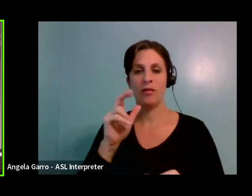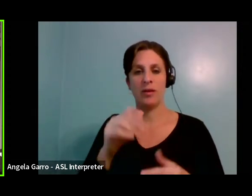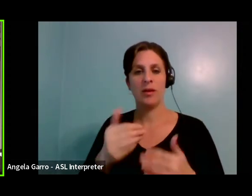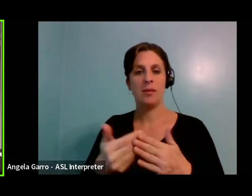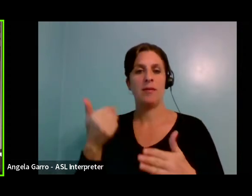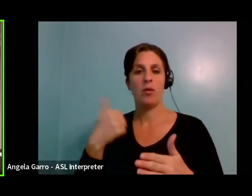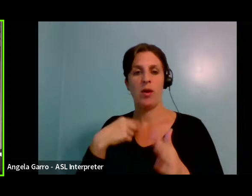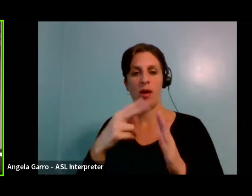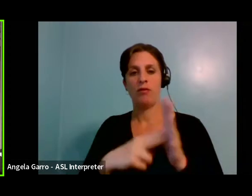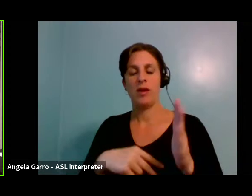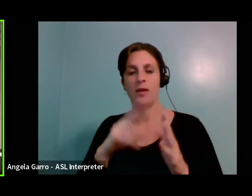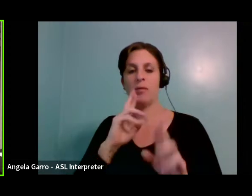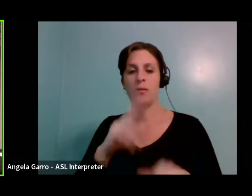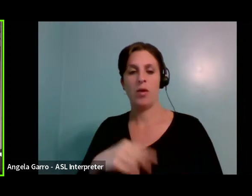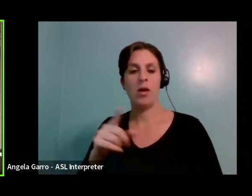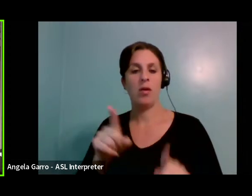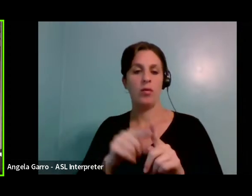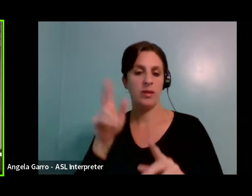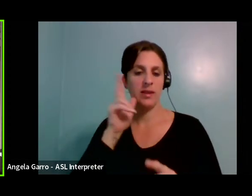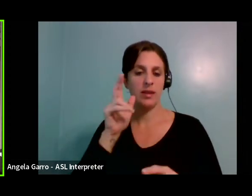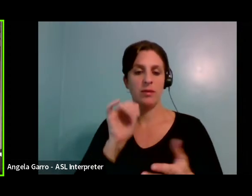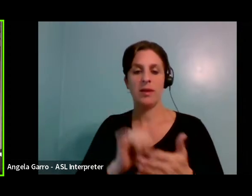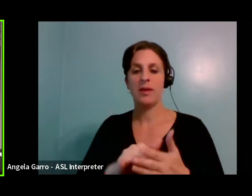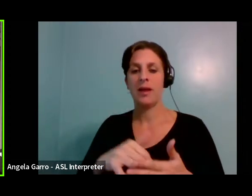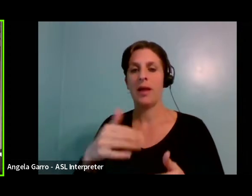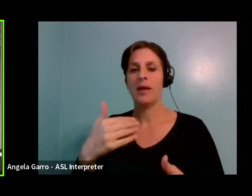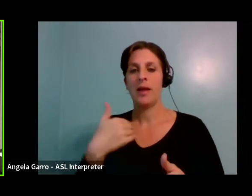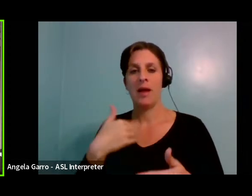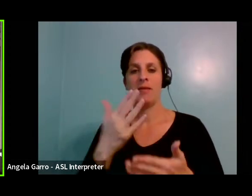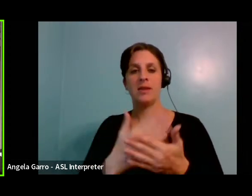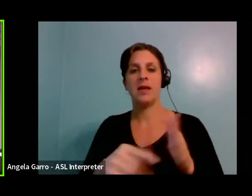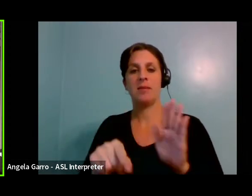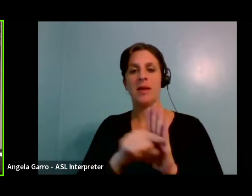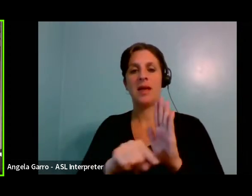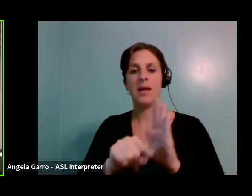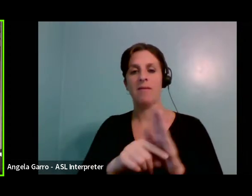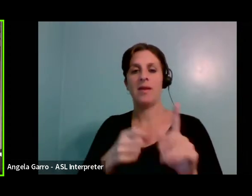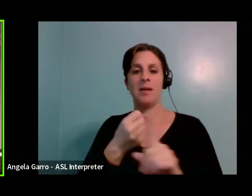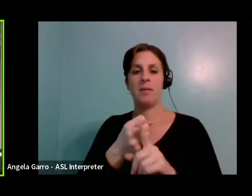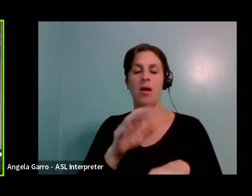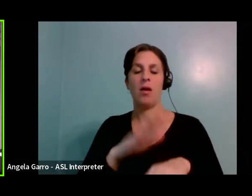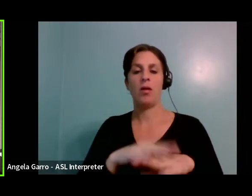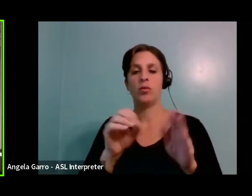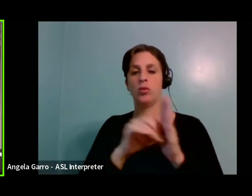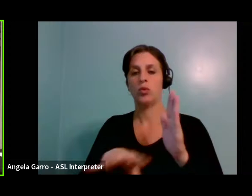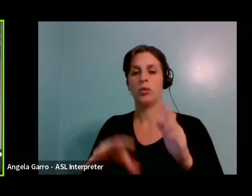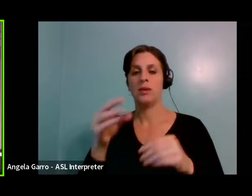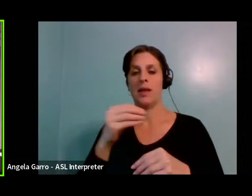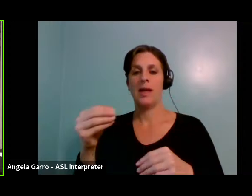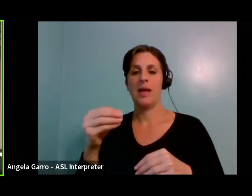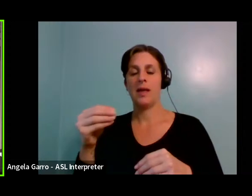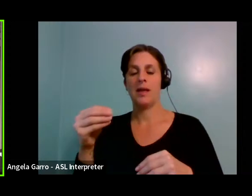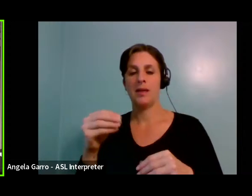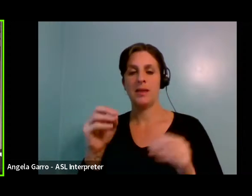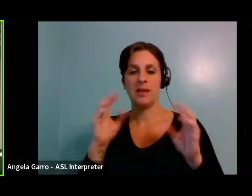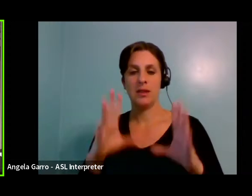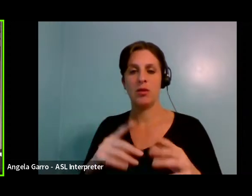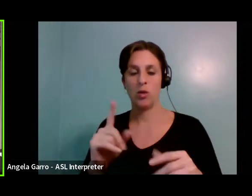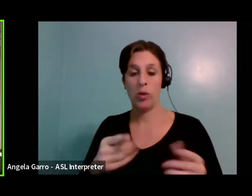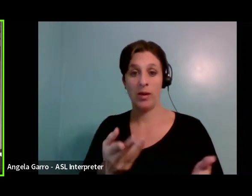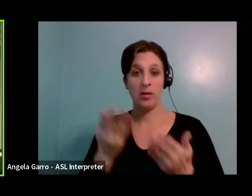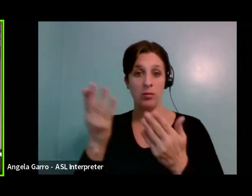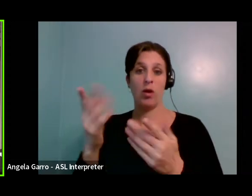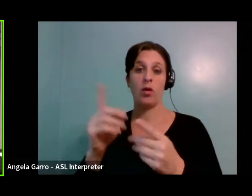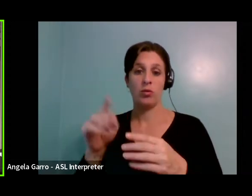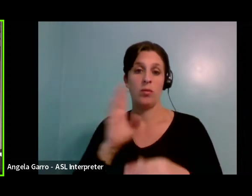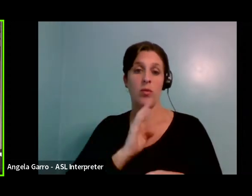before I read the report, I was also hearing that there were some negative impacts on students and teachers. And when this was brought to the board and we approved